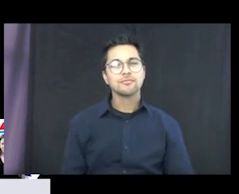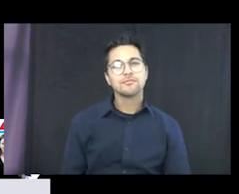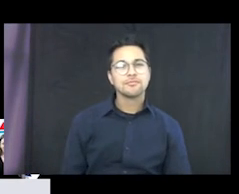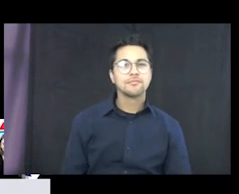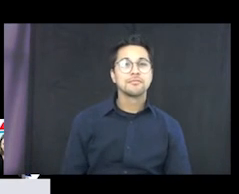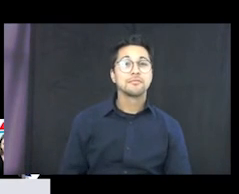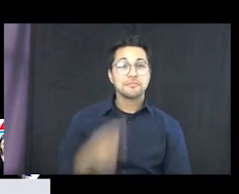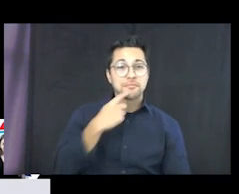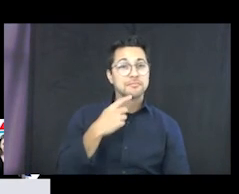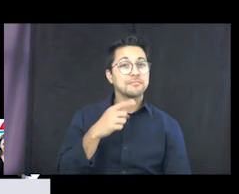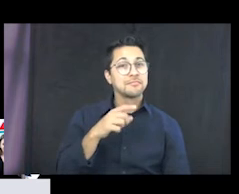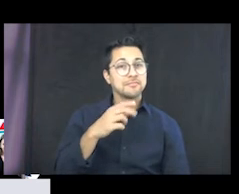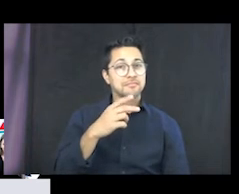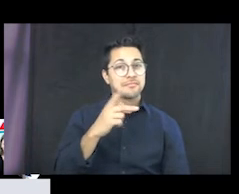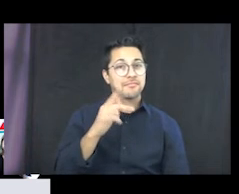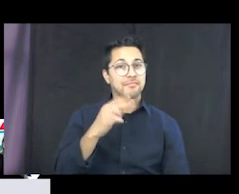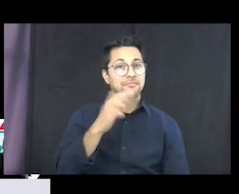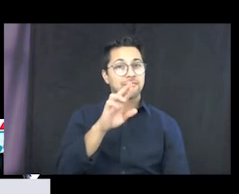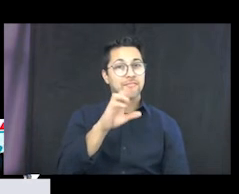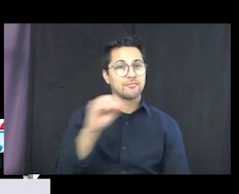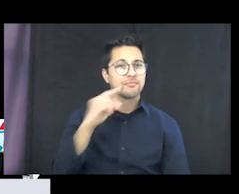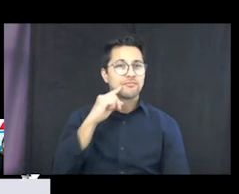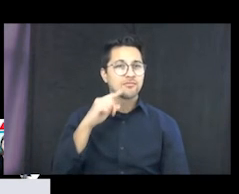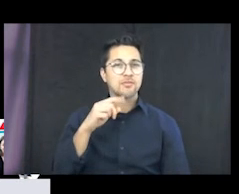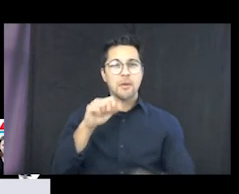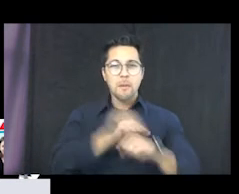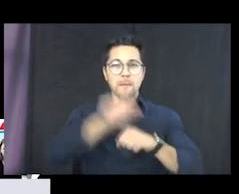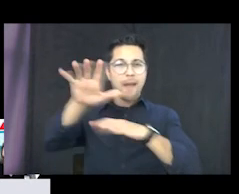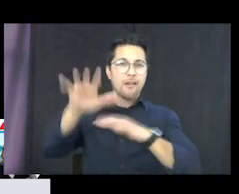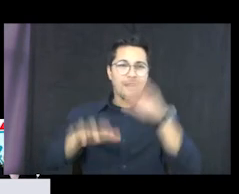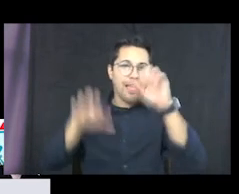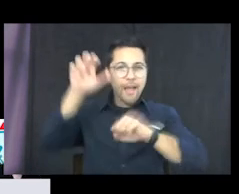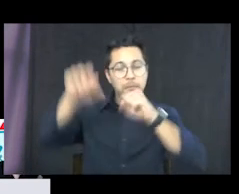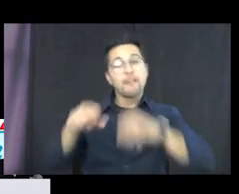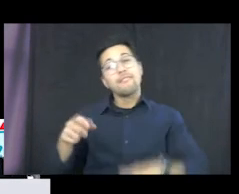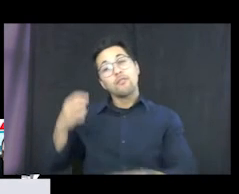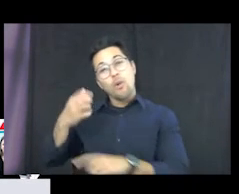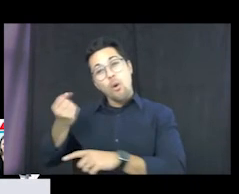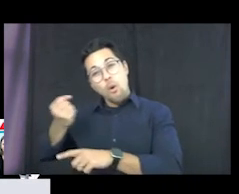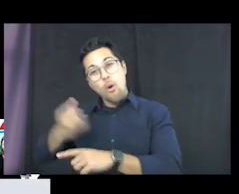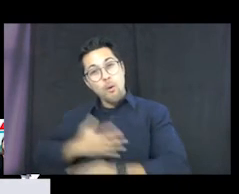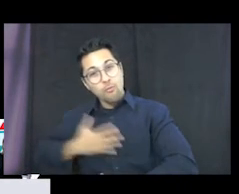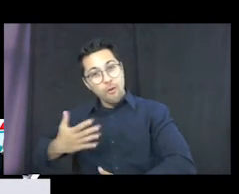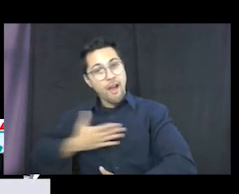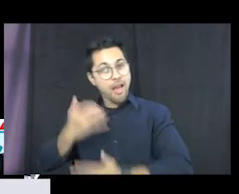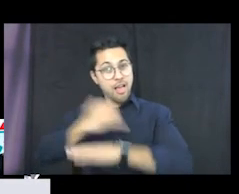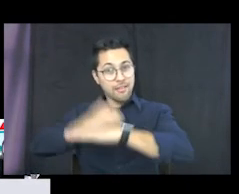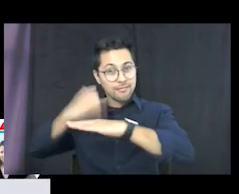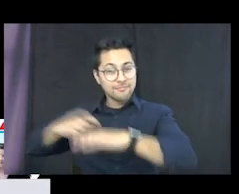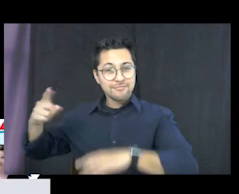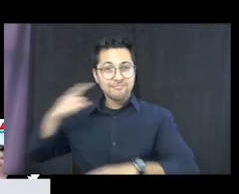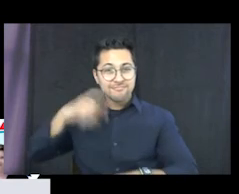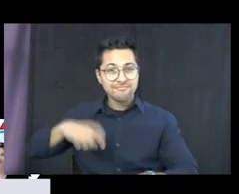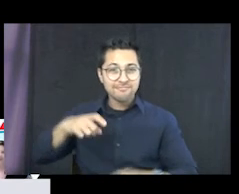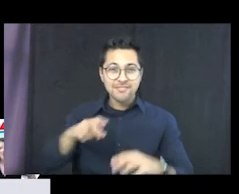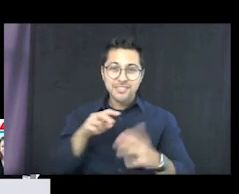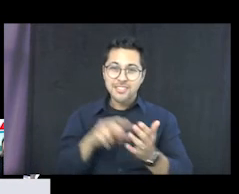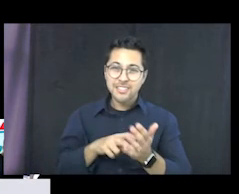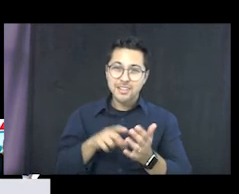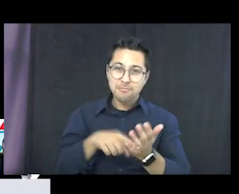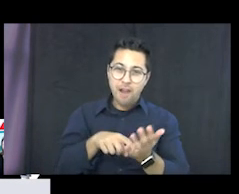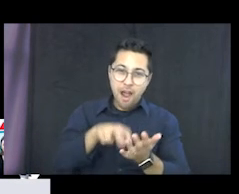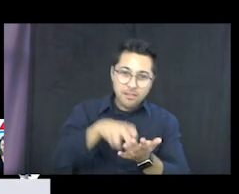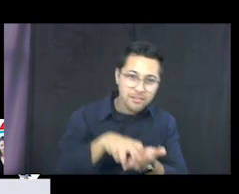If you said kangaroo, you're doing mountain climbers. And if you want to hold your breath for as long as a whale, you got to do some lunges.